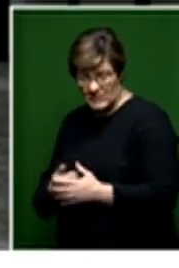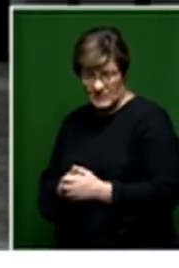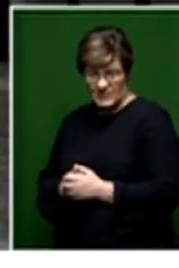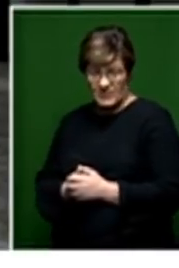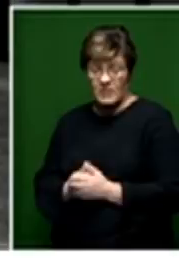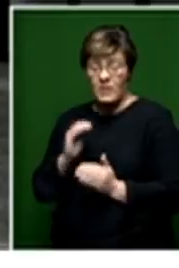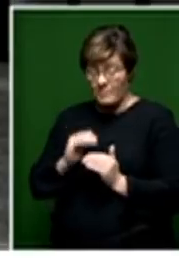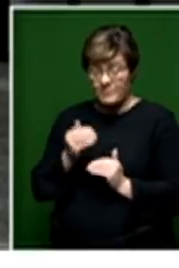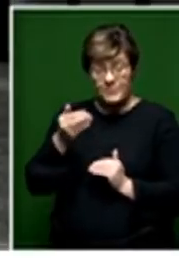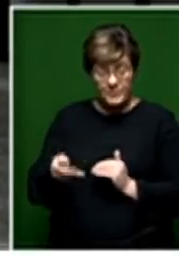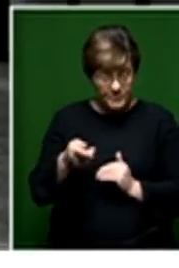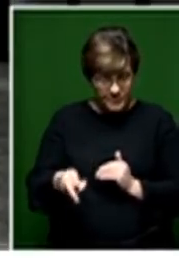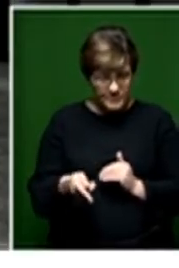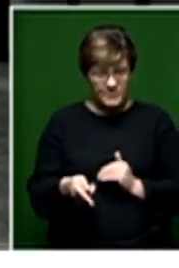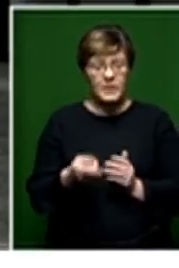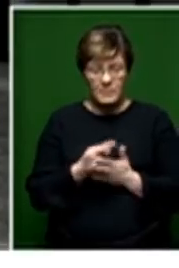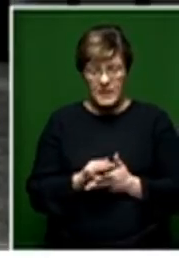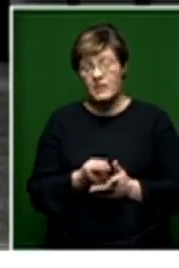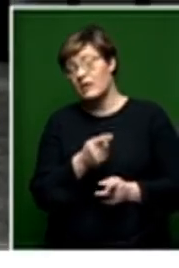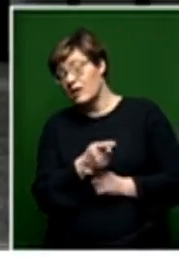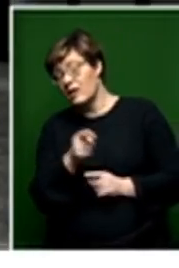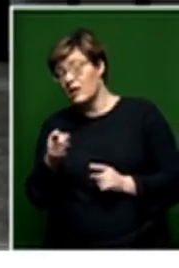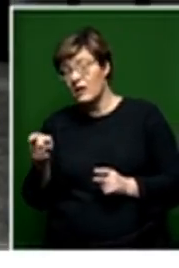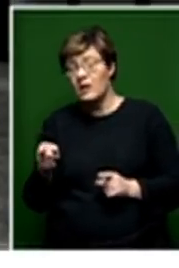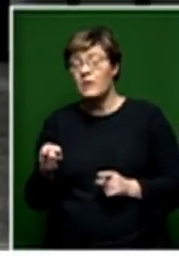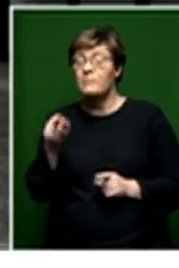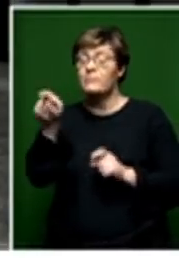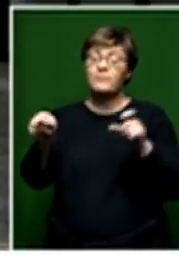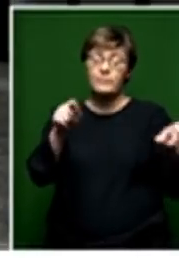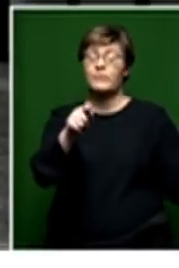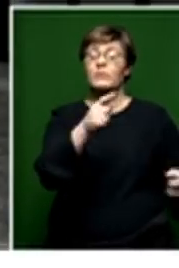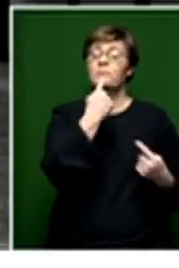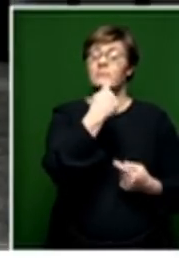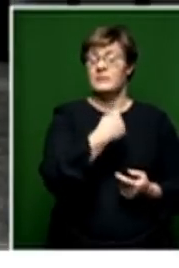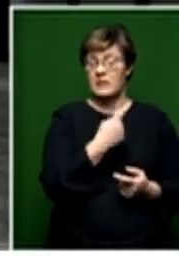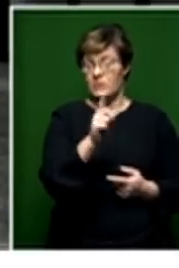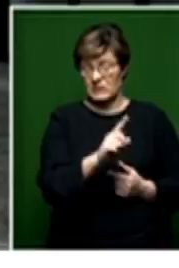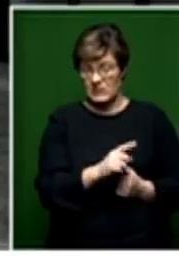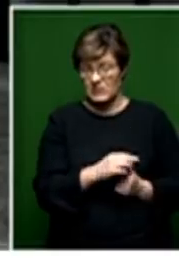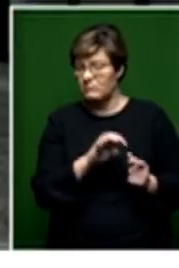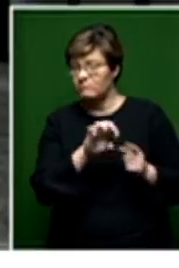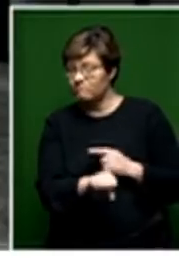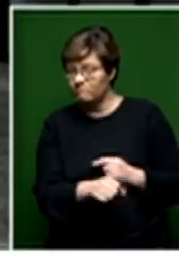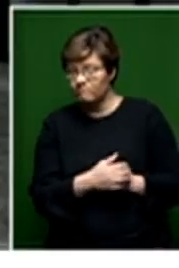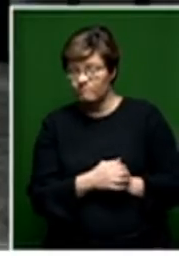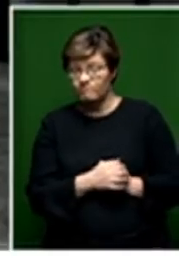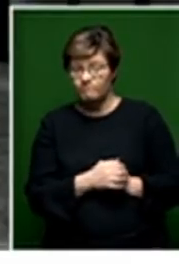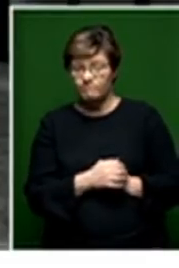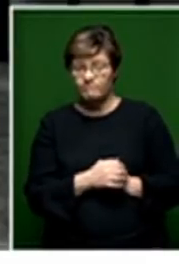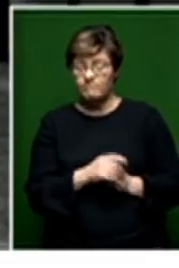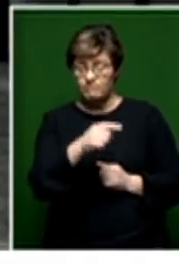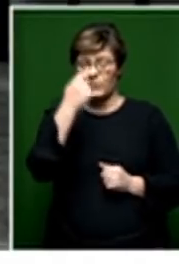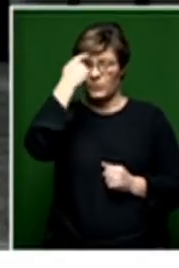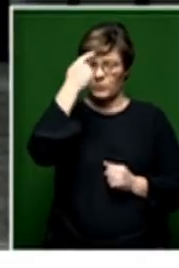are going to be getting reactions from the various parties about just to find out from them what